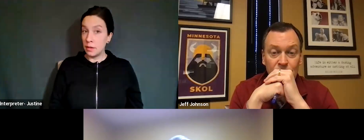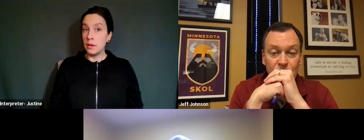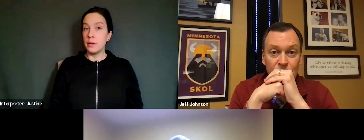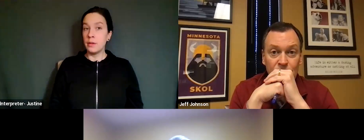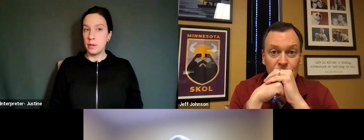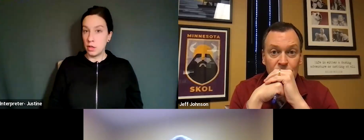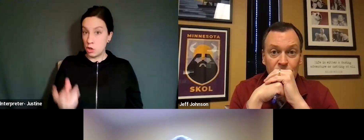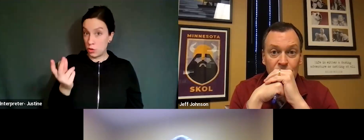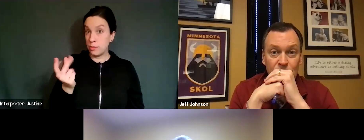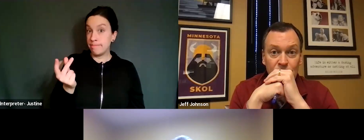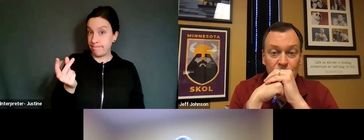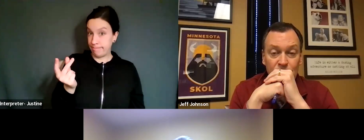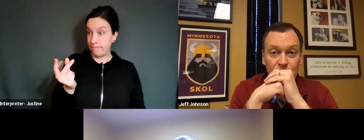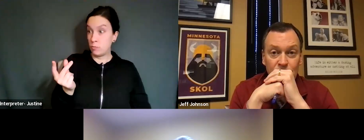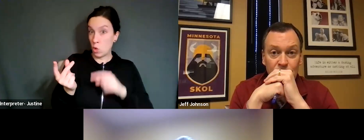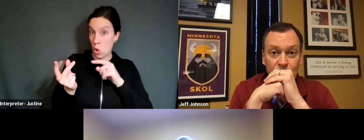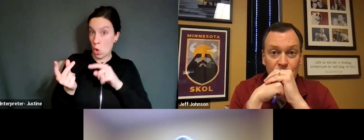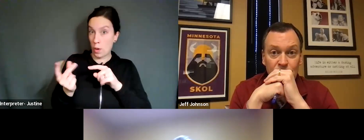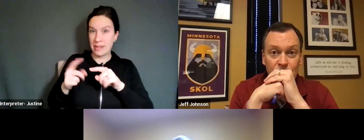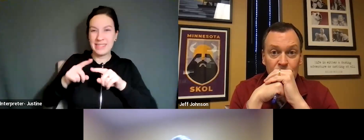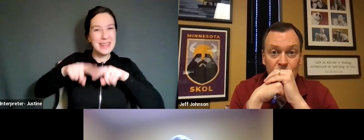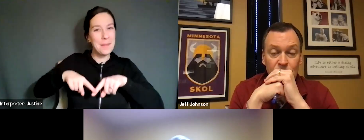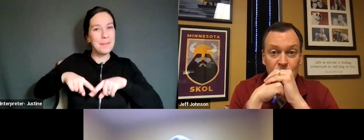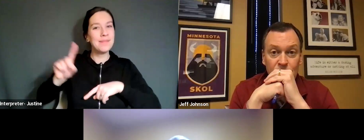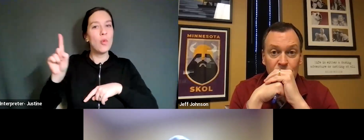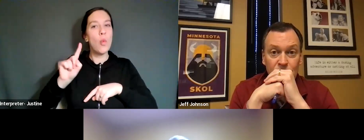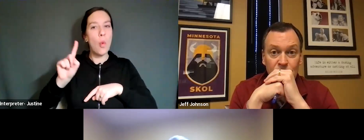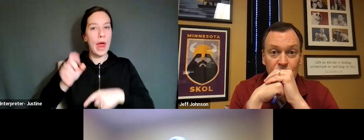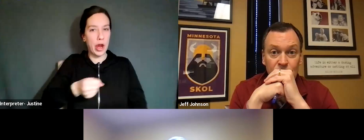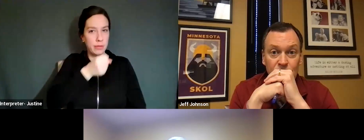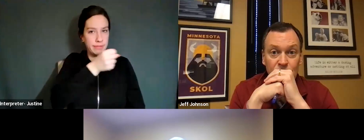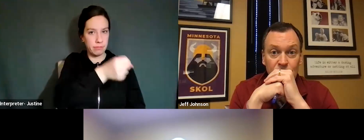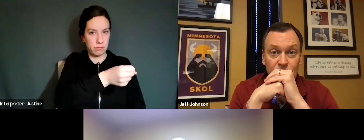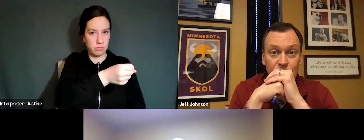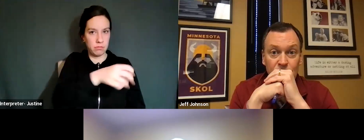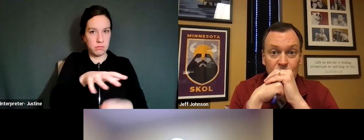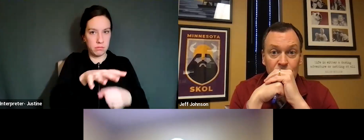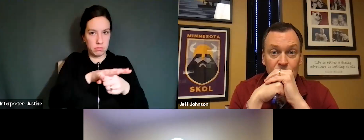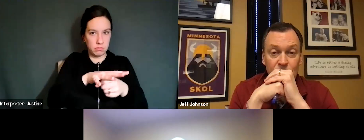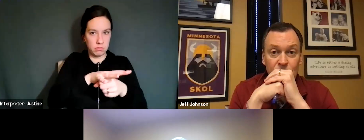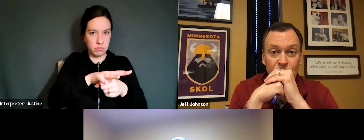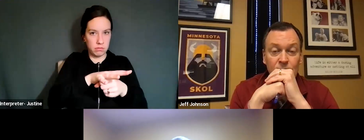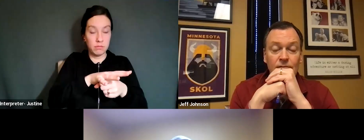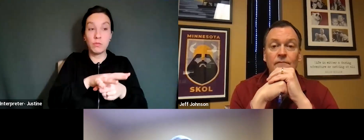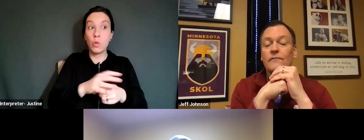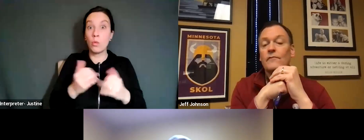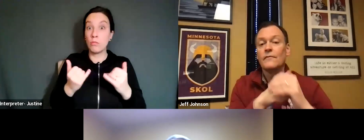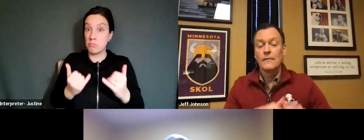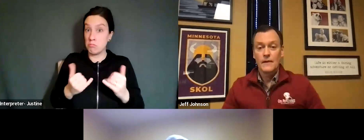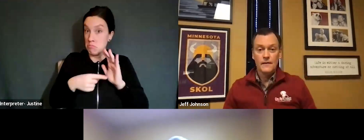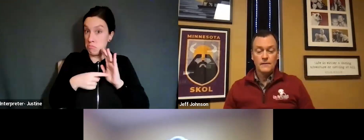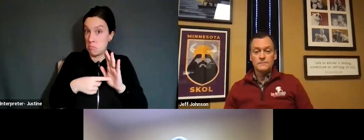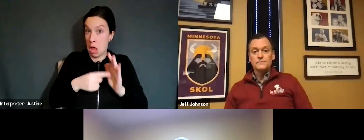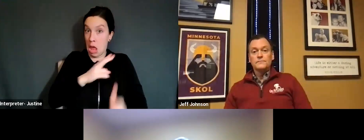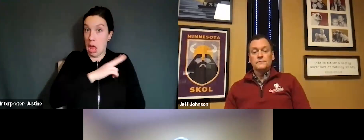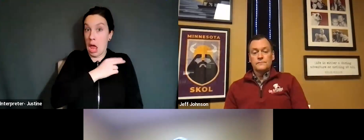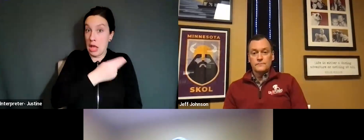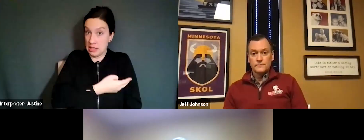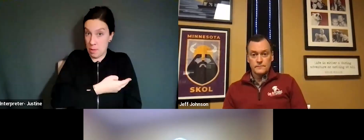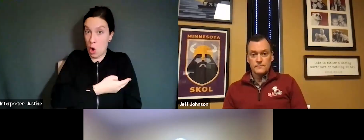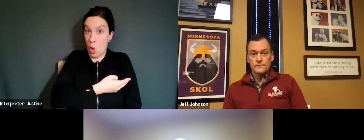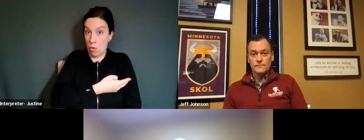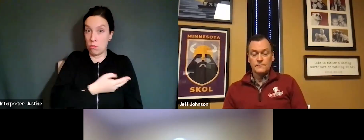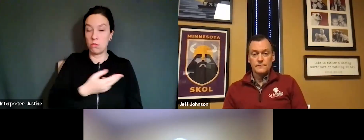the setting that the dog is working in. For example, at the hospital right now that we are placing the dogs in, the dogs are going to be